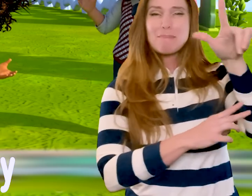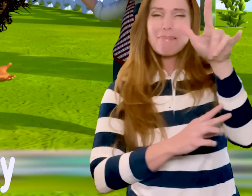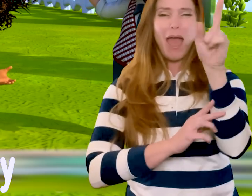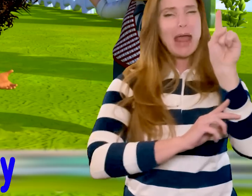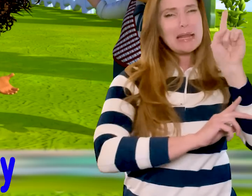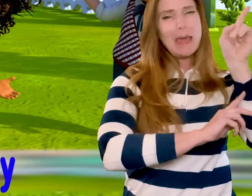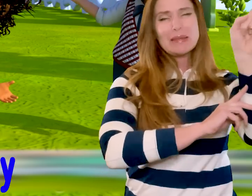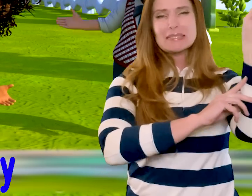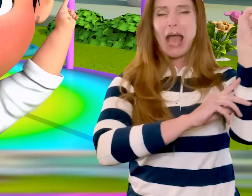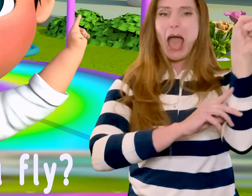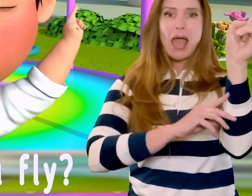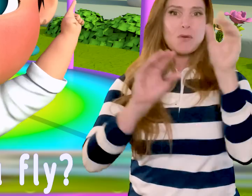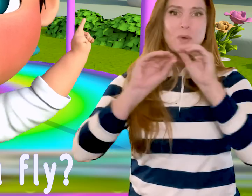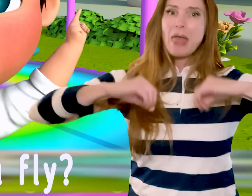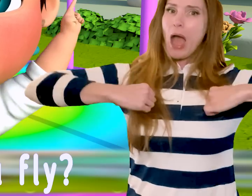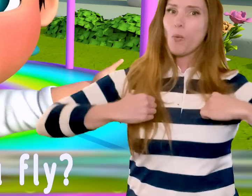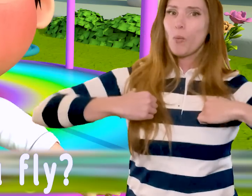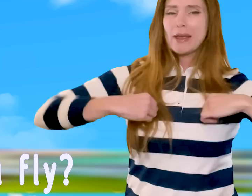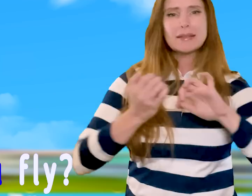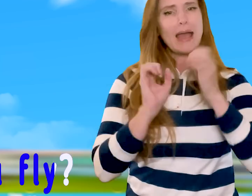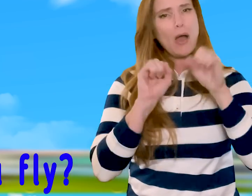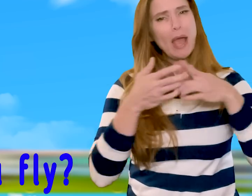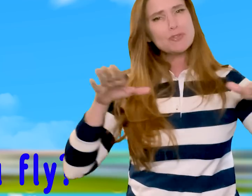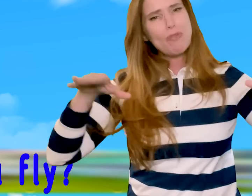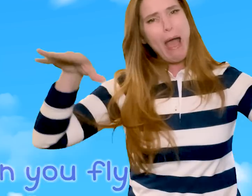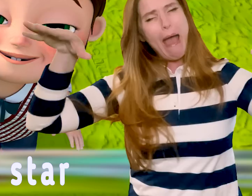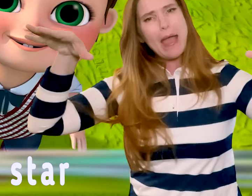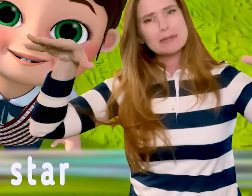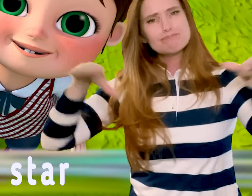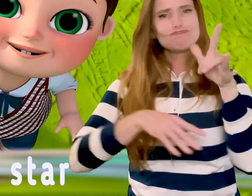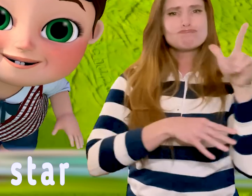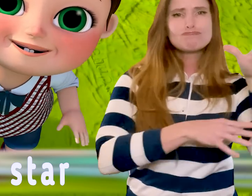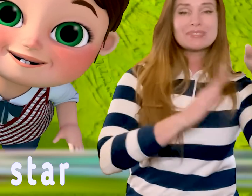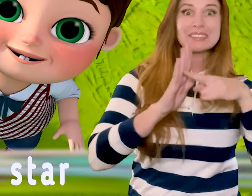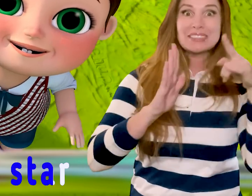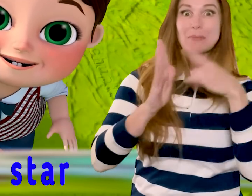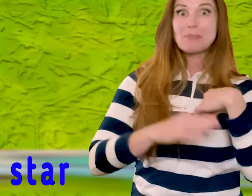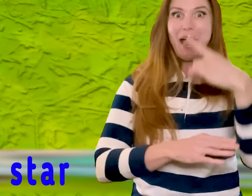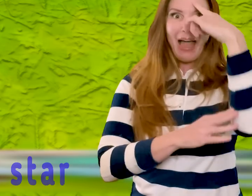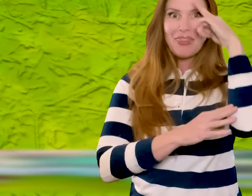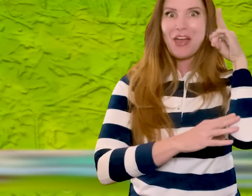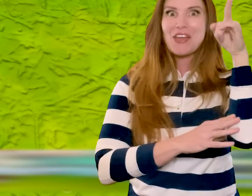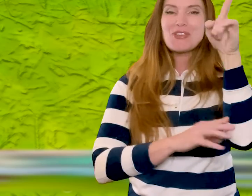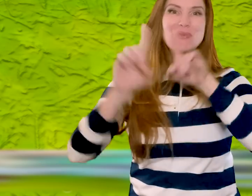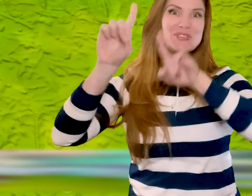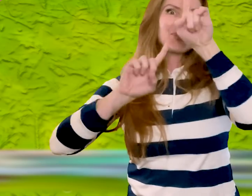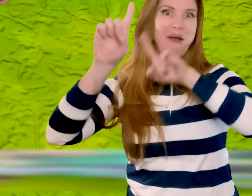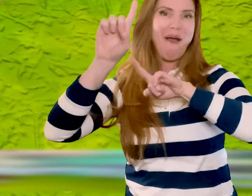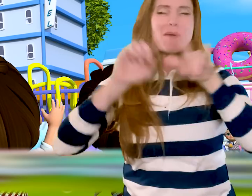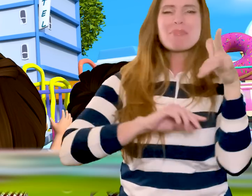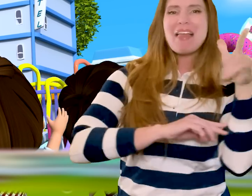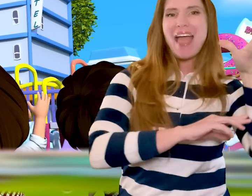plain plain in the sky without wings how can you fly sometimes I think you're a star